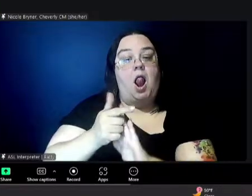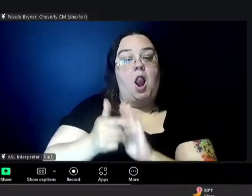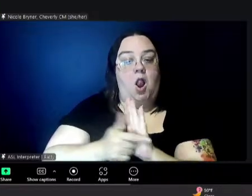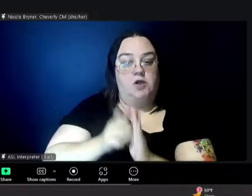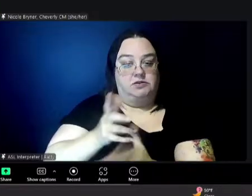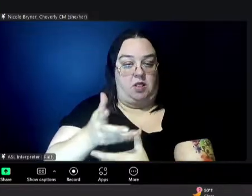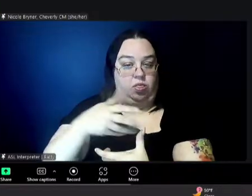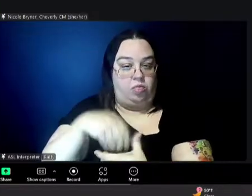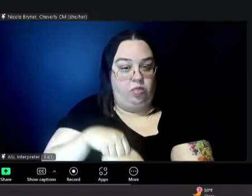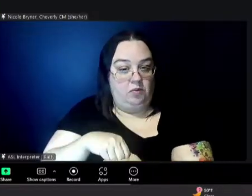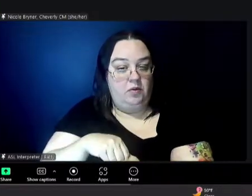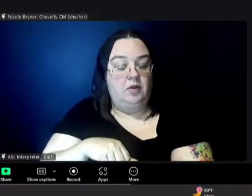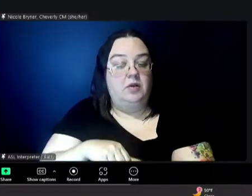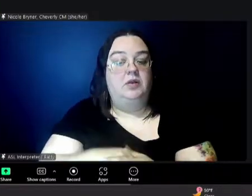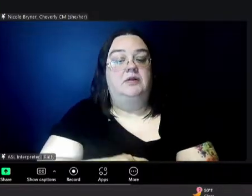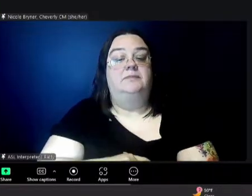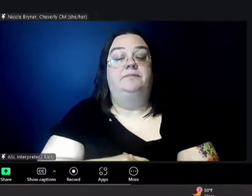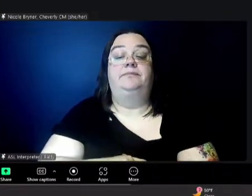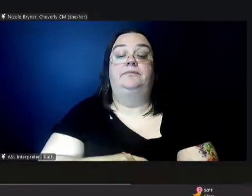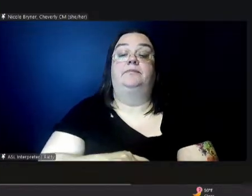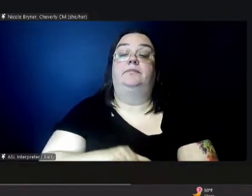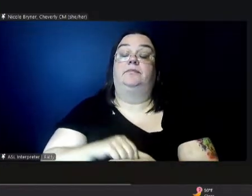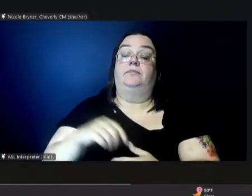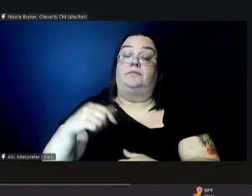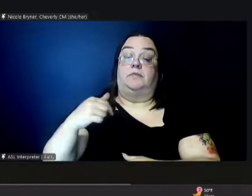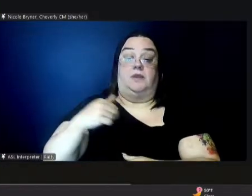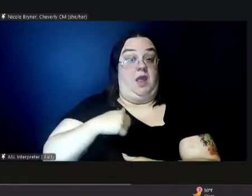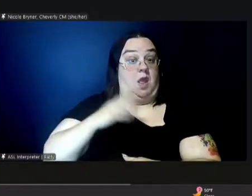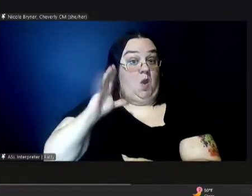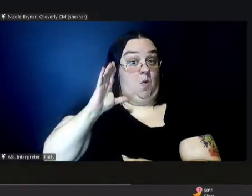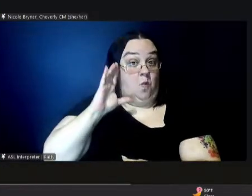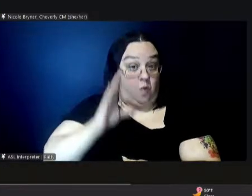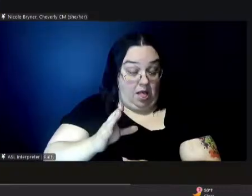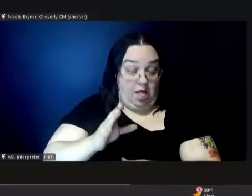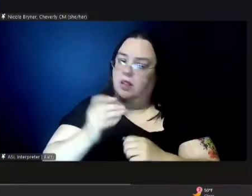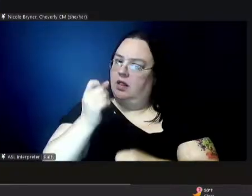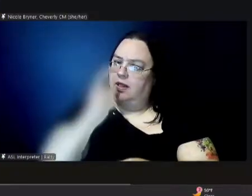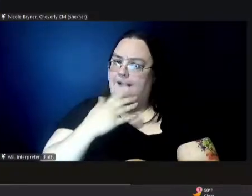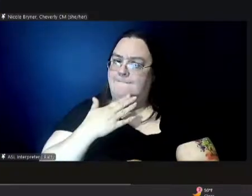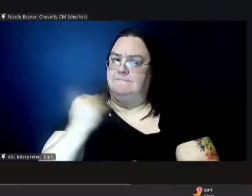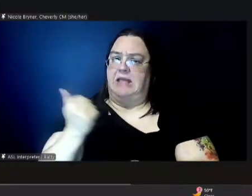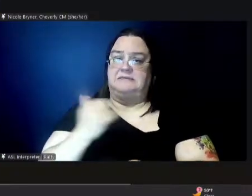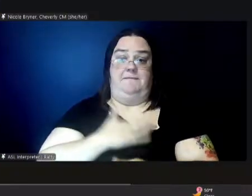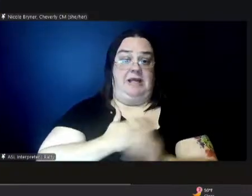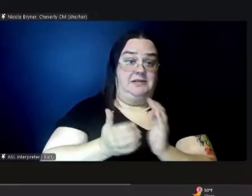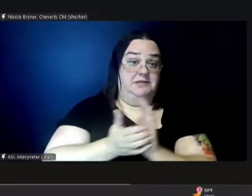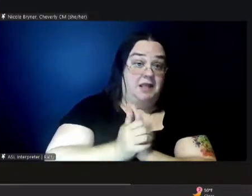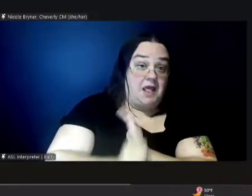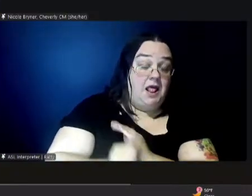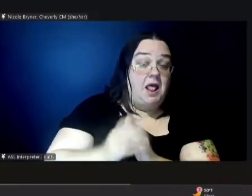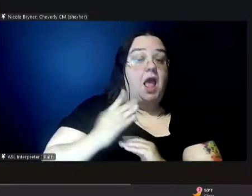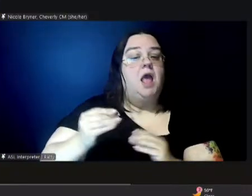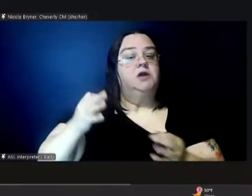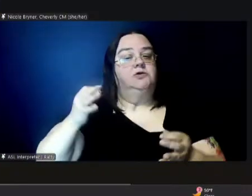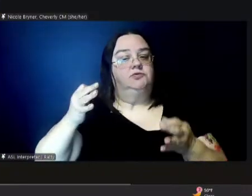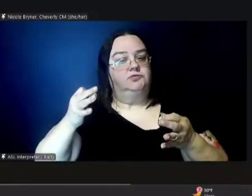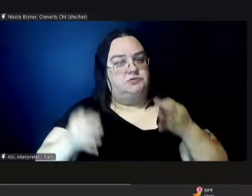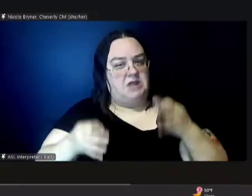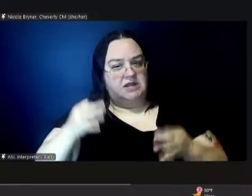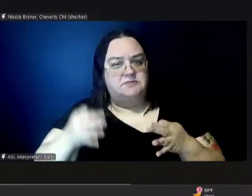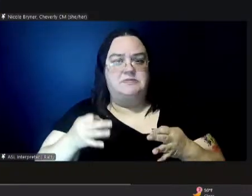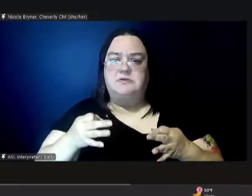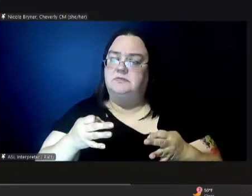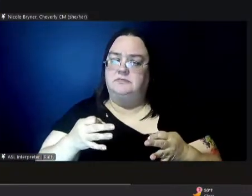I will, to the best of my skill and judgment, I will, to the best of my skill and judgment, diligently and